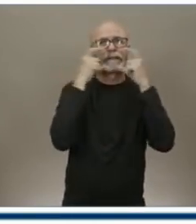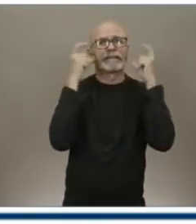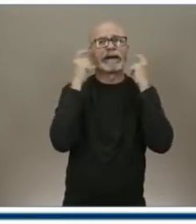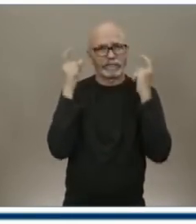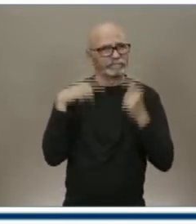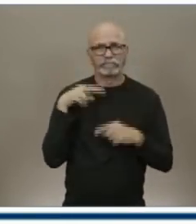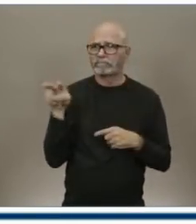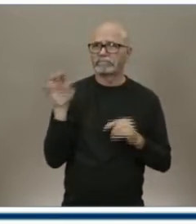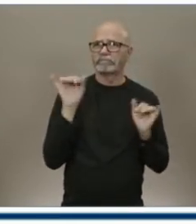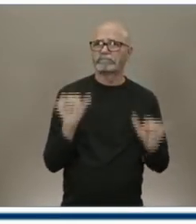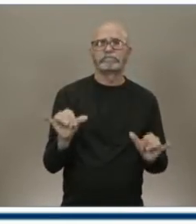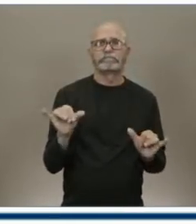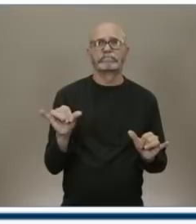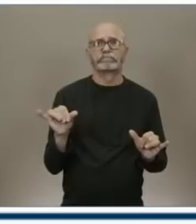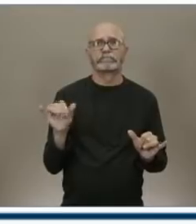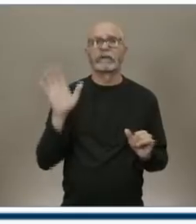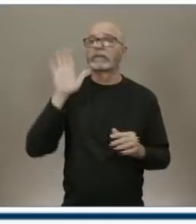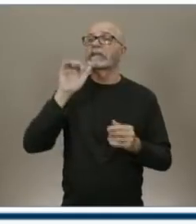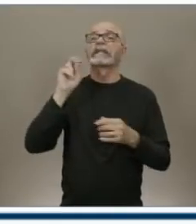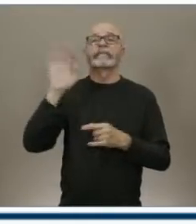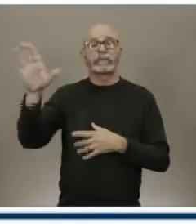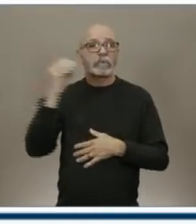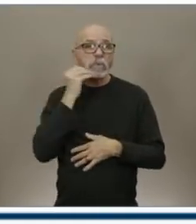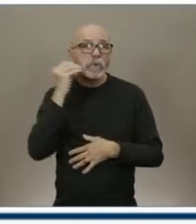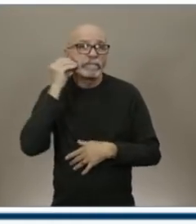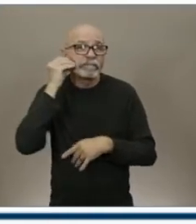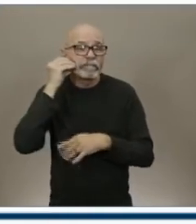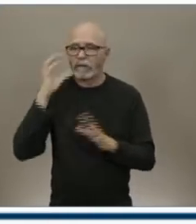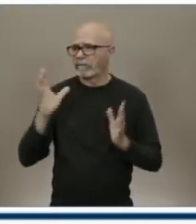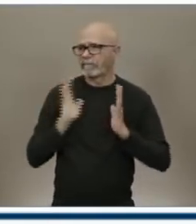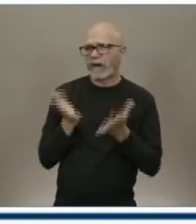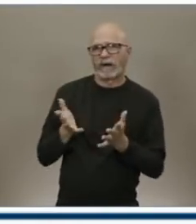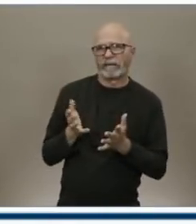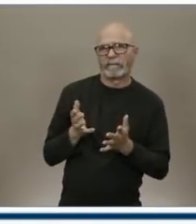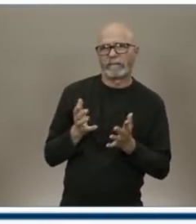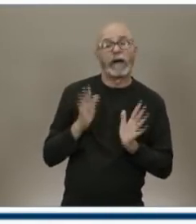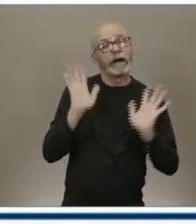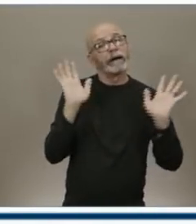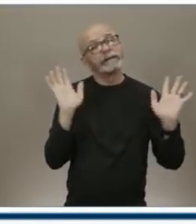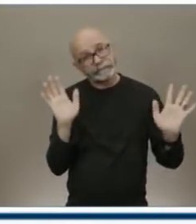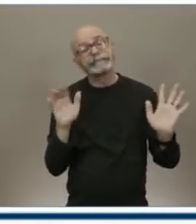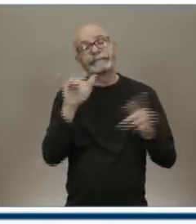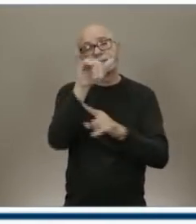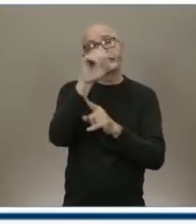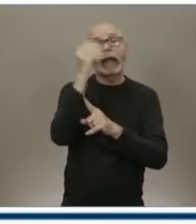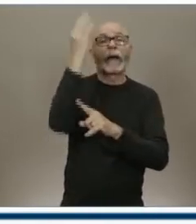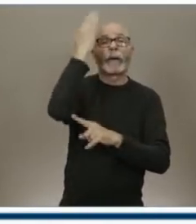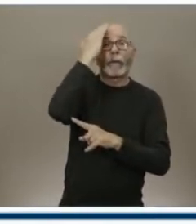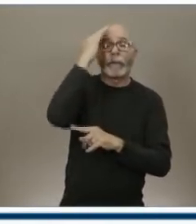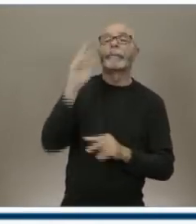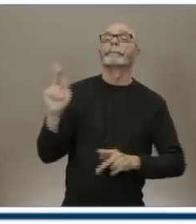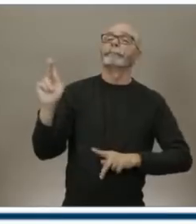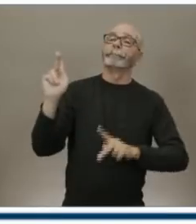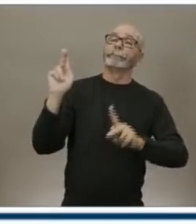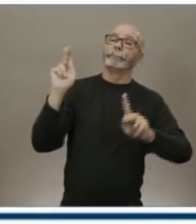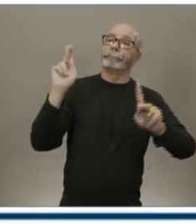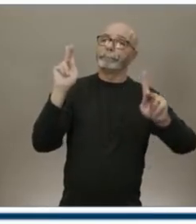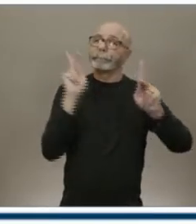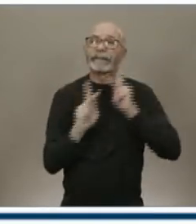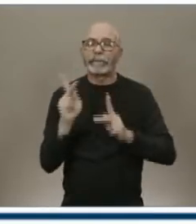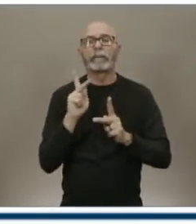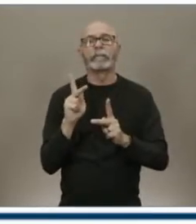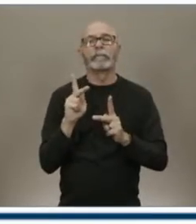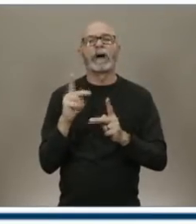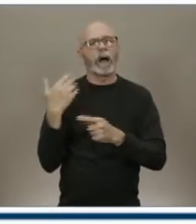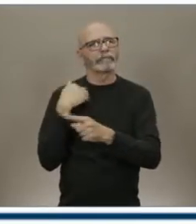their place. But you're right, there are those who are not. Some of those are obviously for different